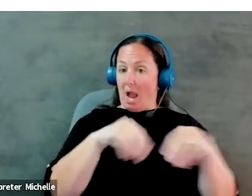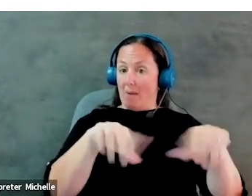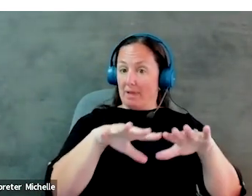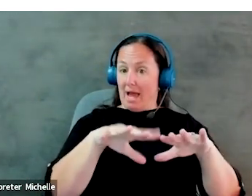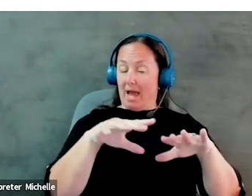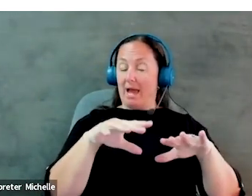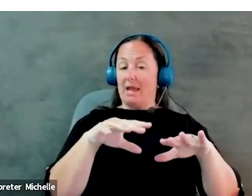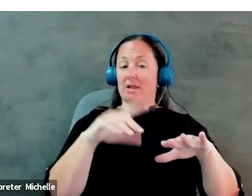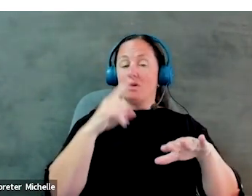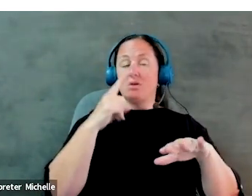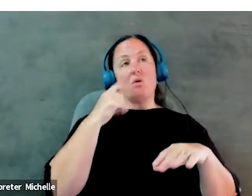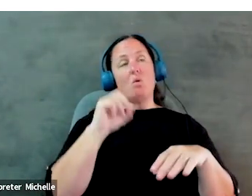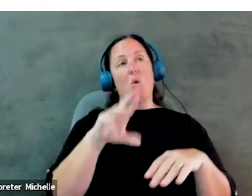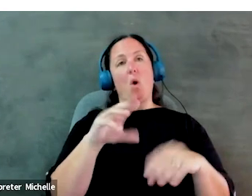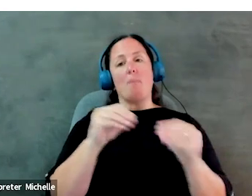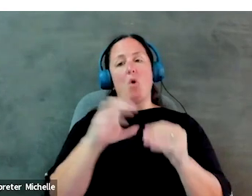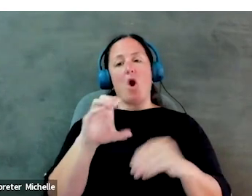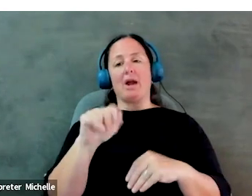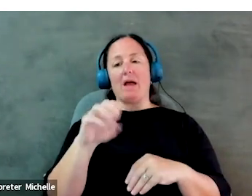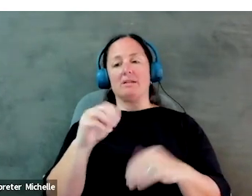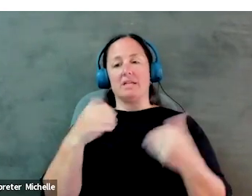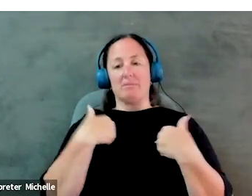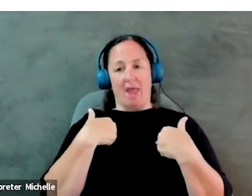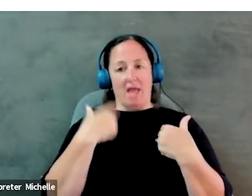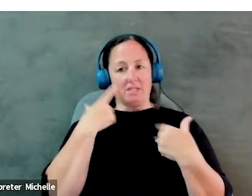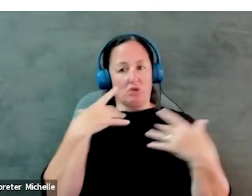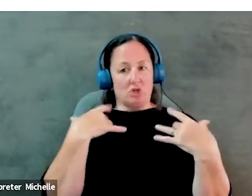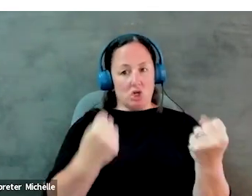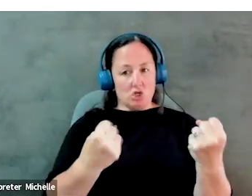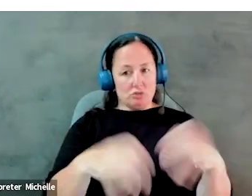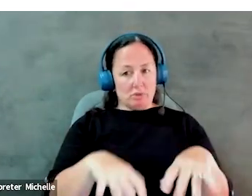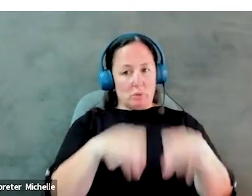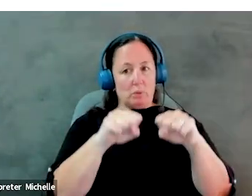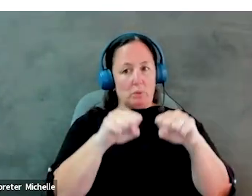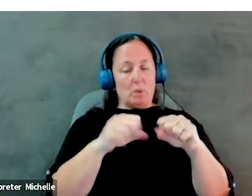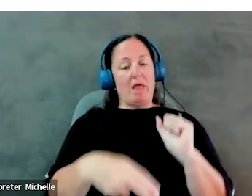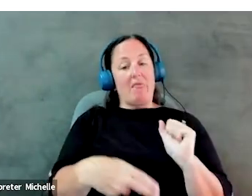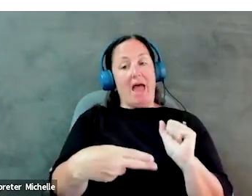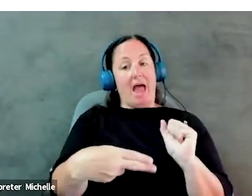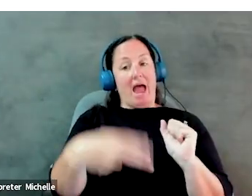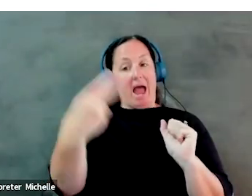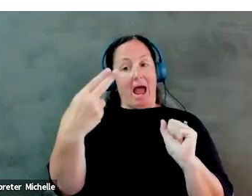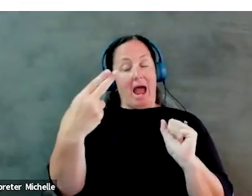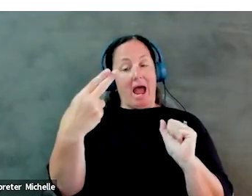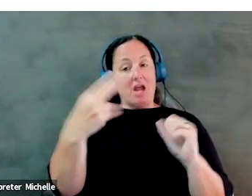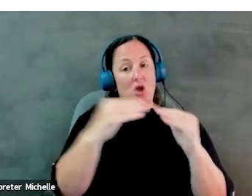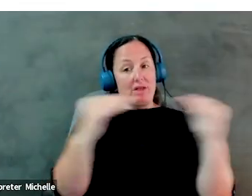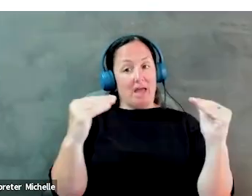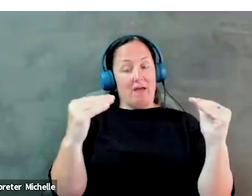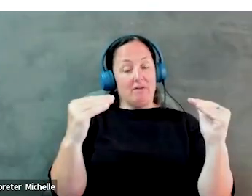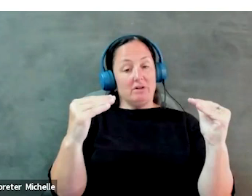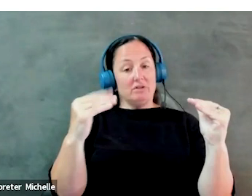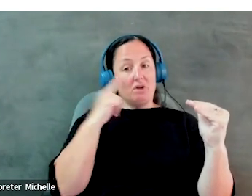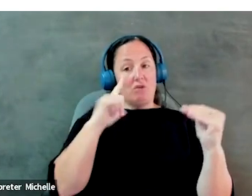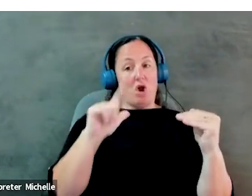apply, or the more calcium that the plant has as nourishment, the higher the